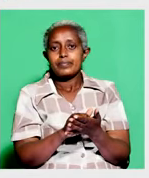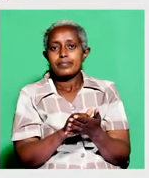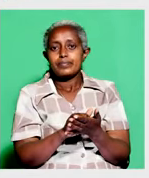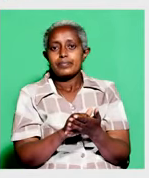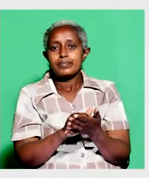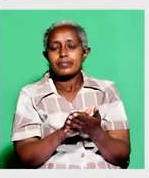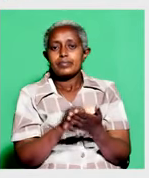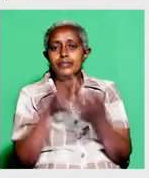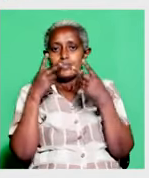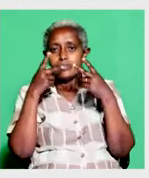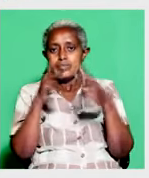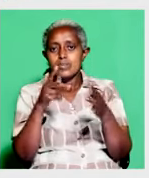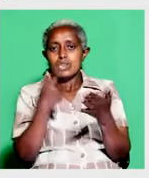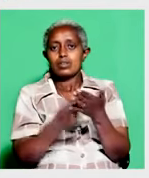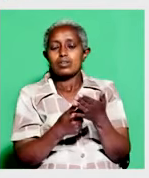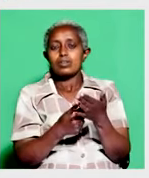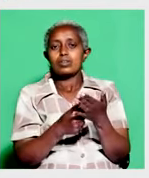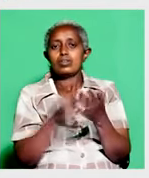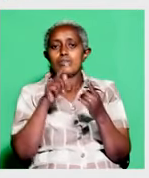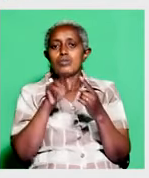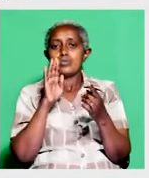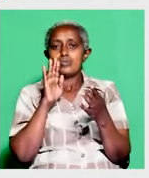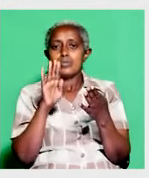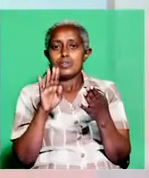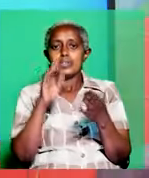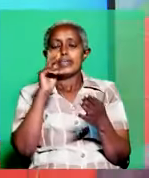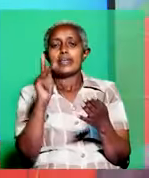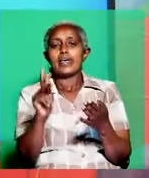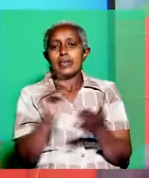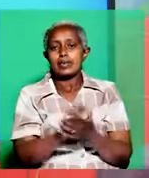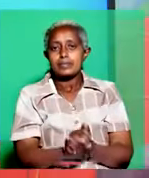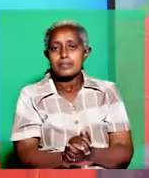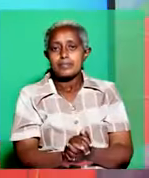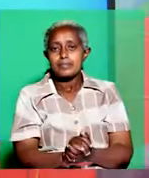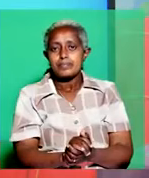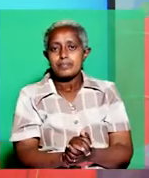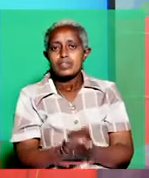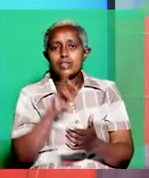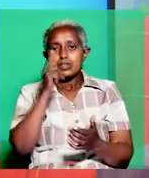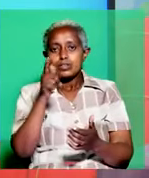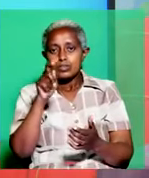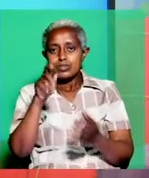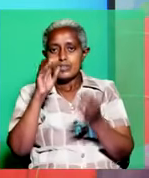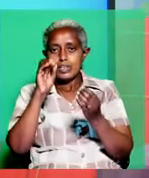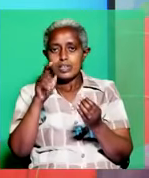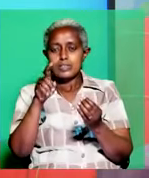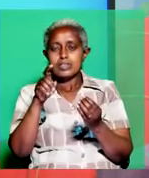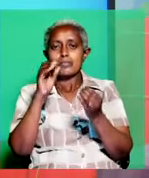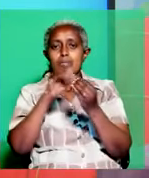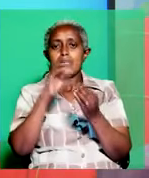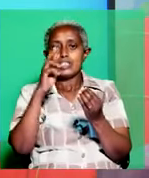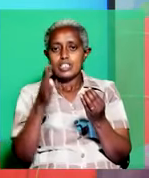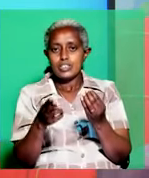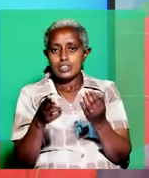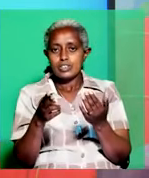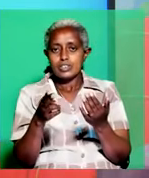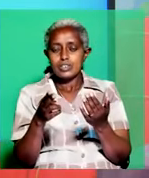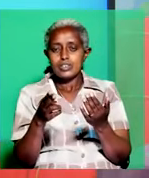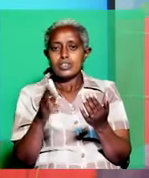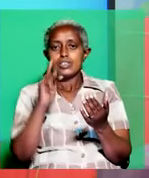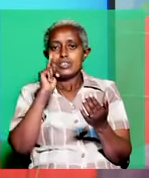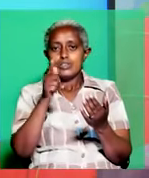let's assume this one to be k, g of x plus h,